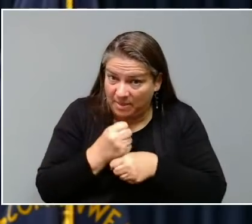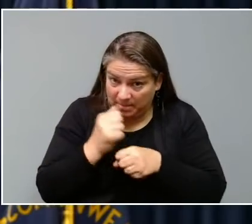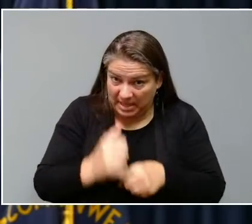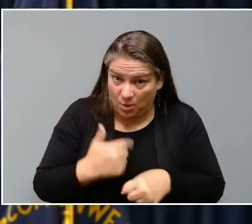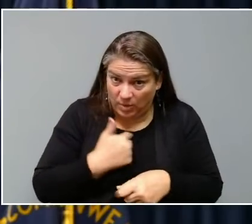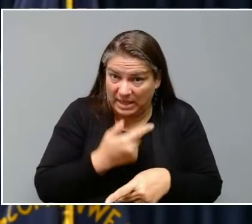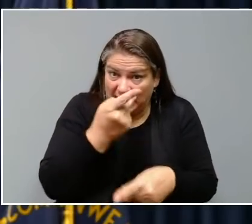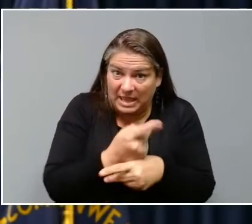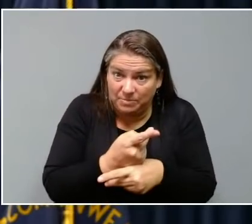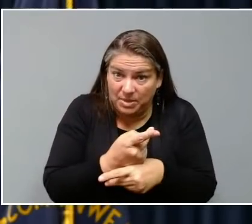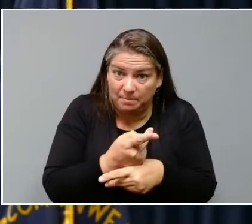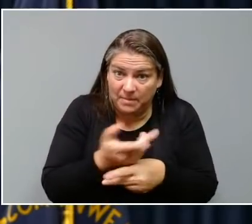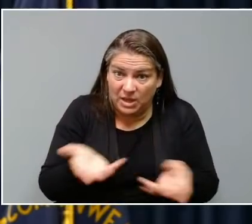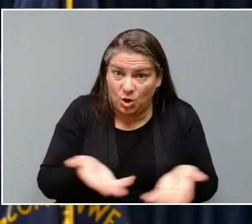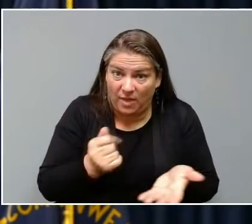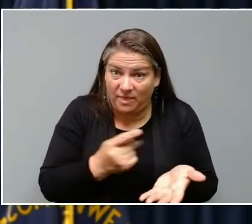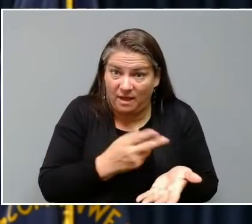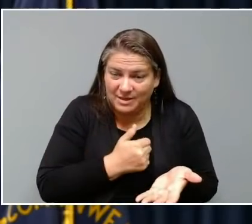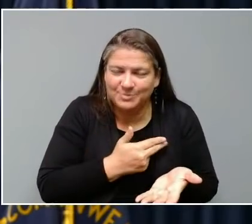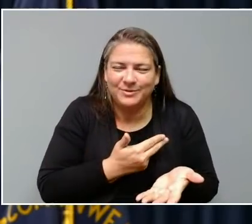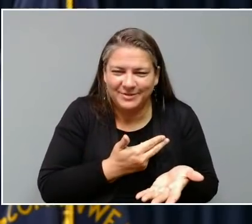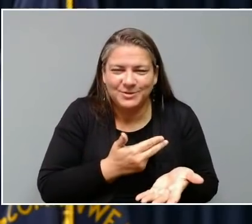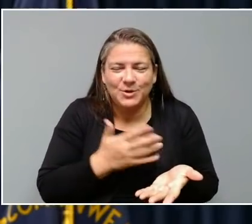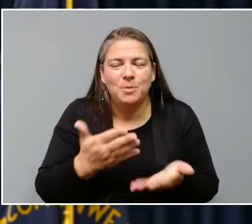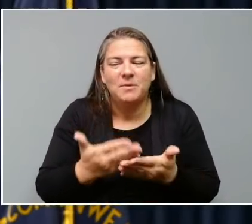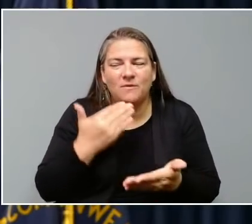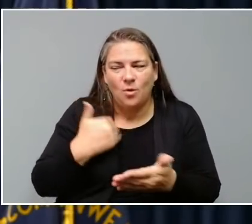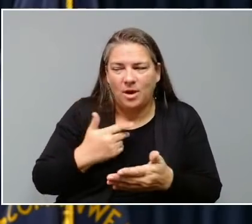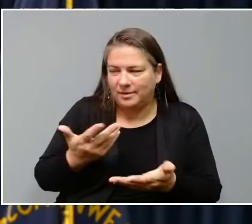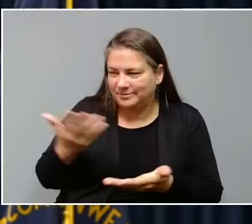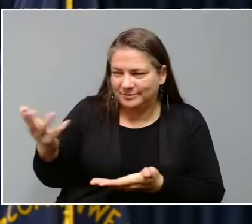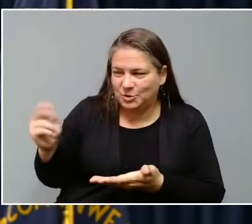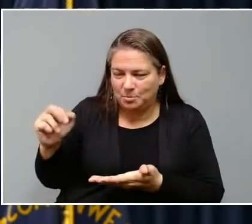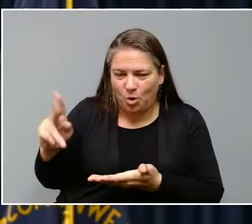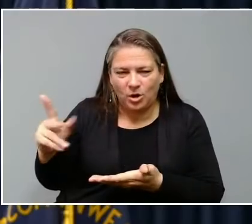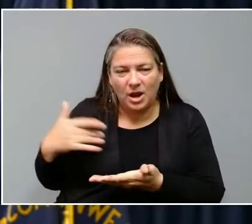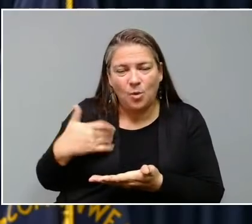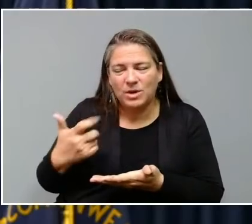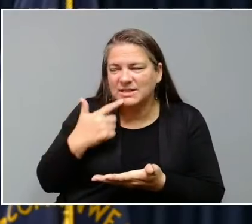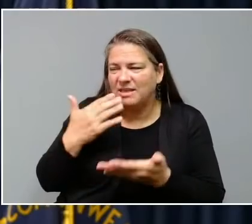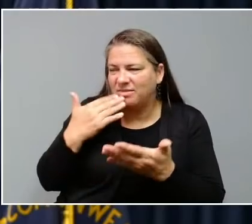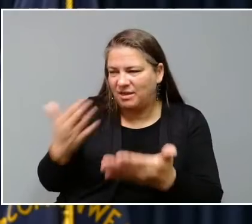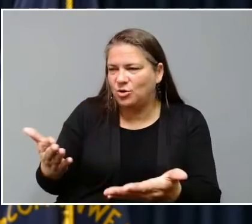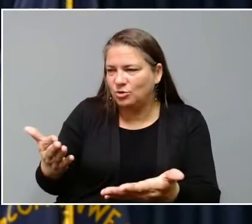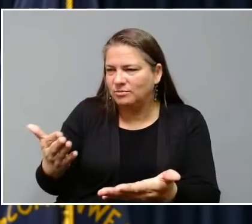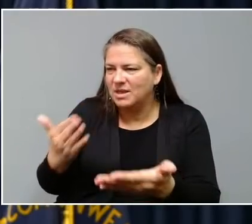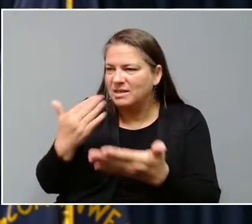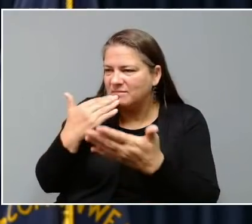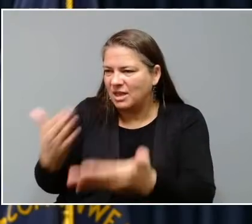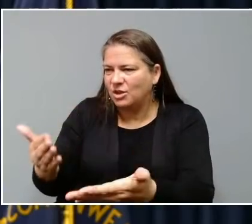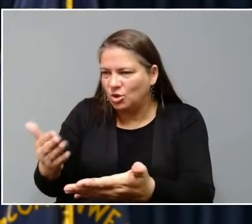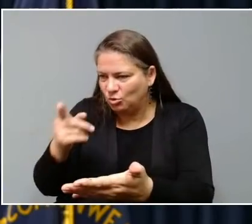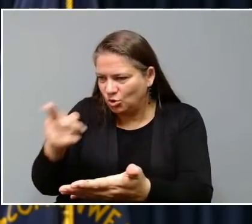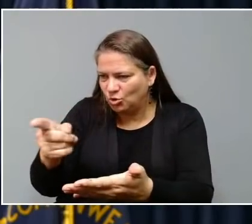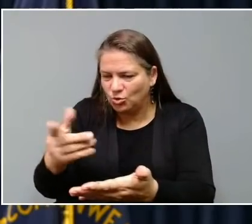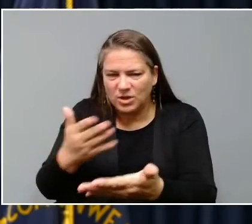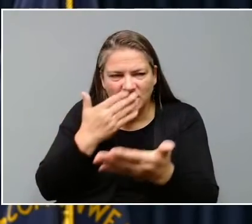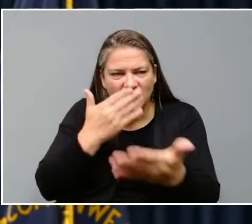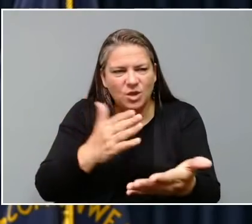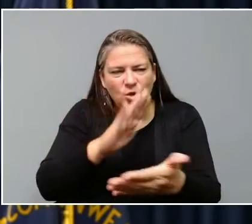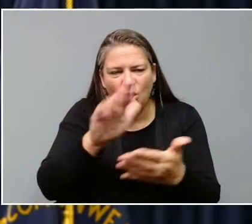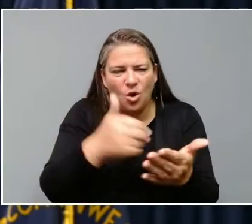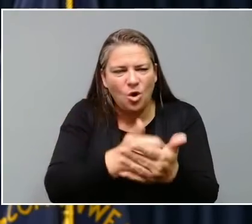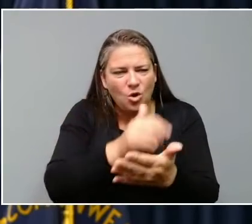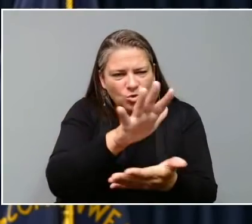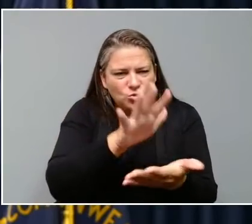at their hospital. So before I hand it over to Mark, I'd like to say thank you. Thank you to you. Thank you to all your students that are stepping